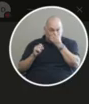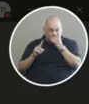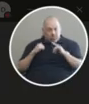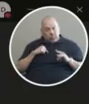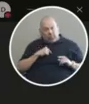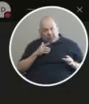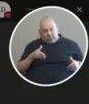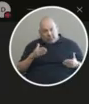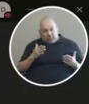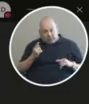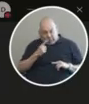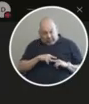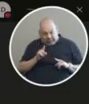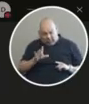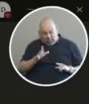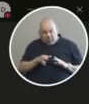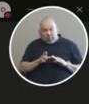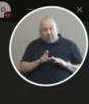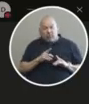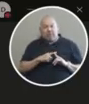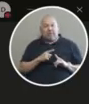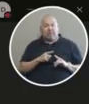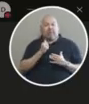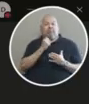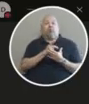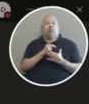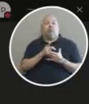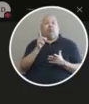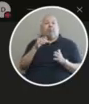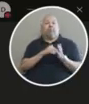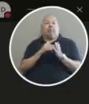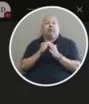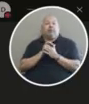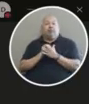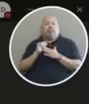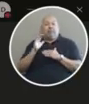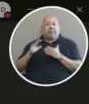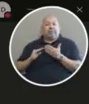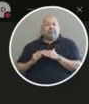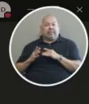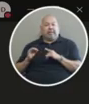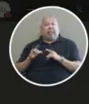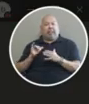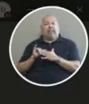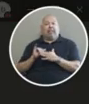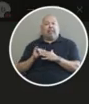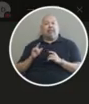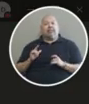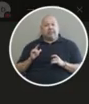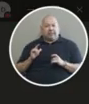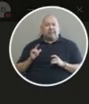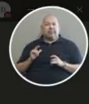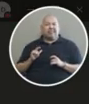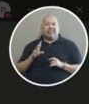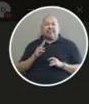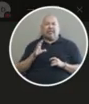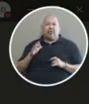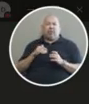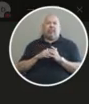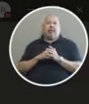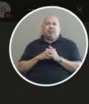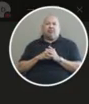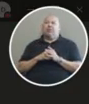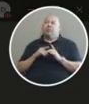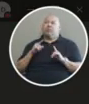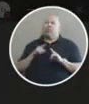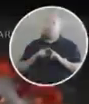we're proposing today for your review and approval is $1 million from the city, and that would be